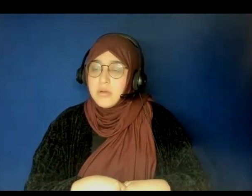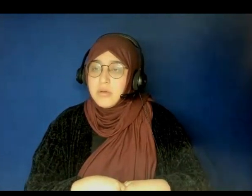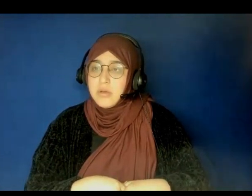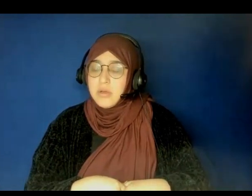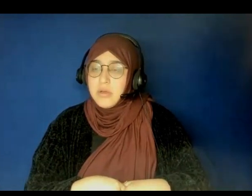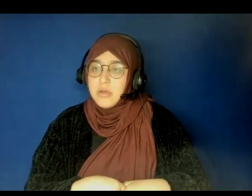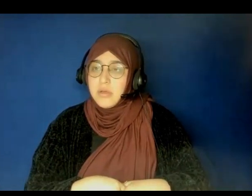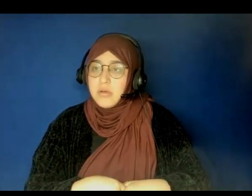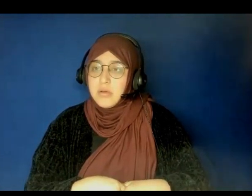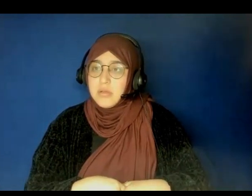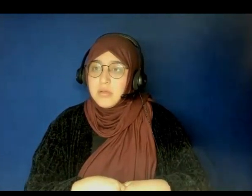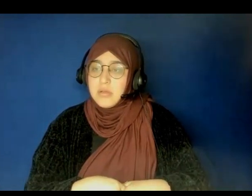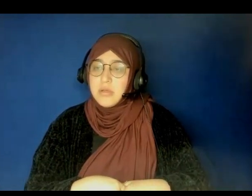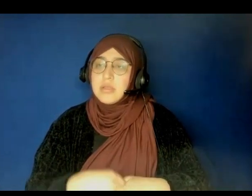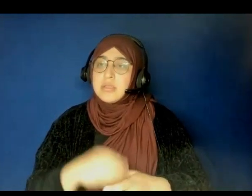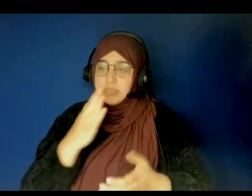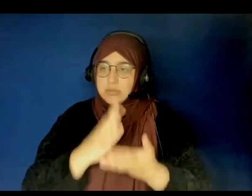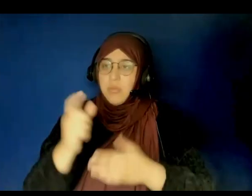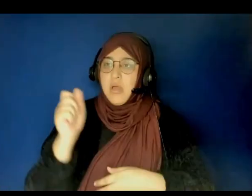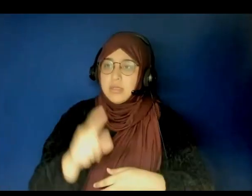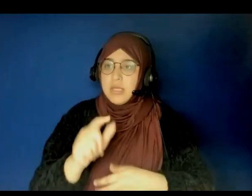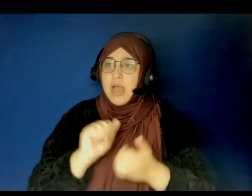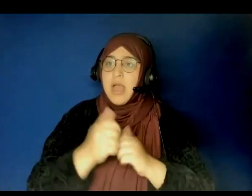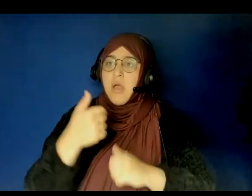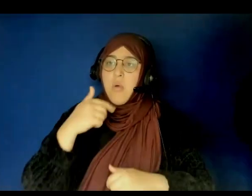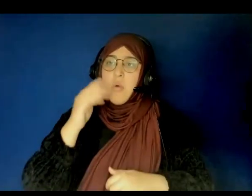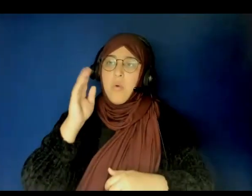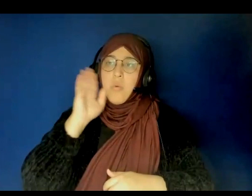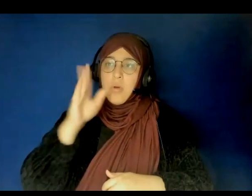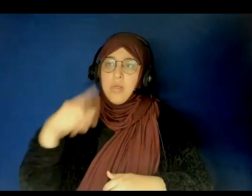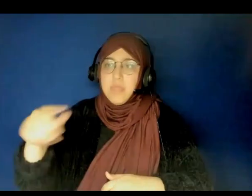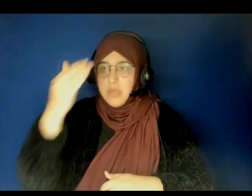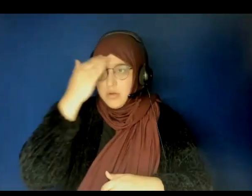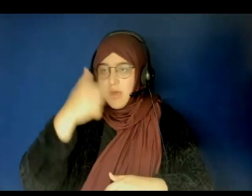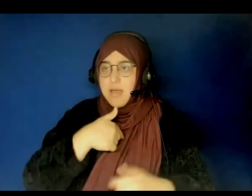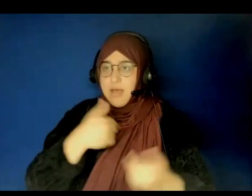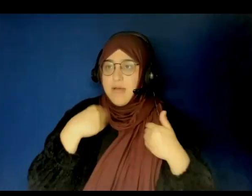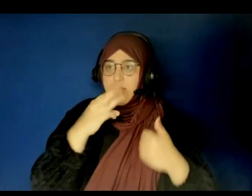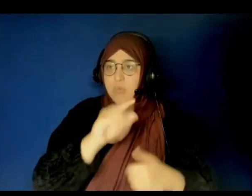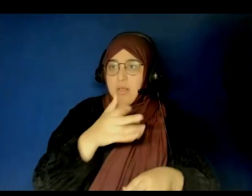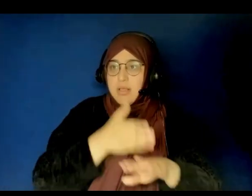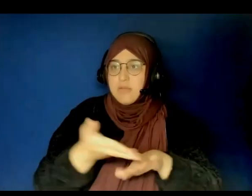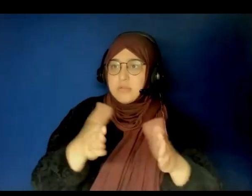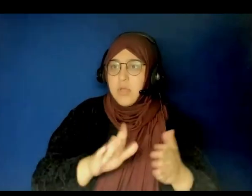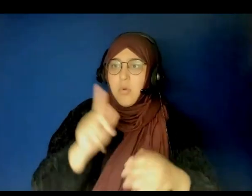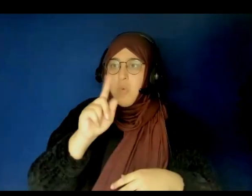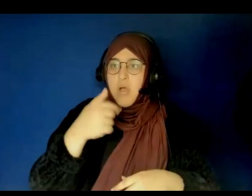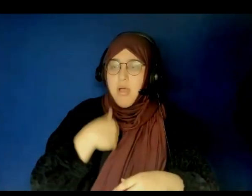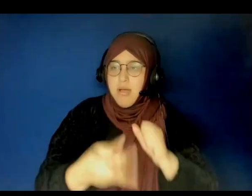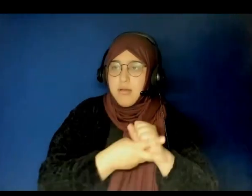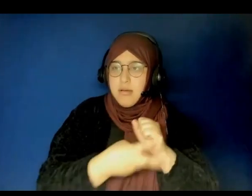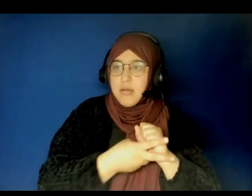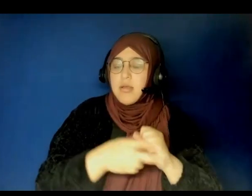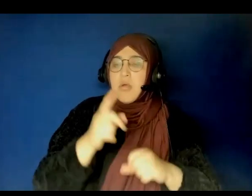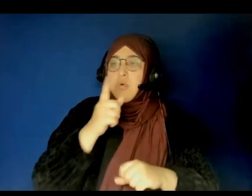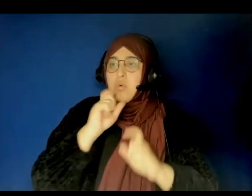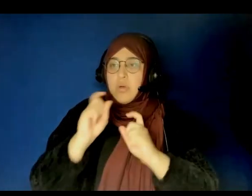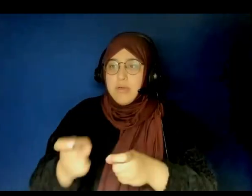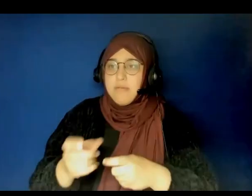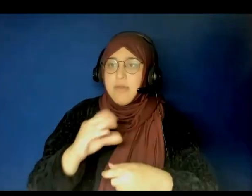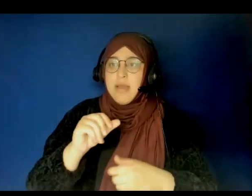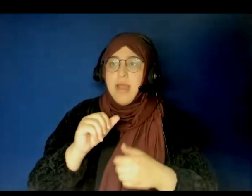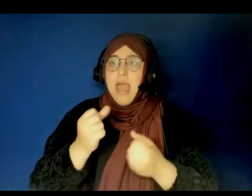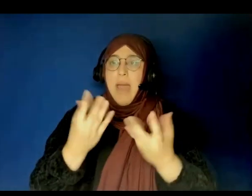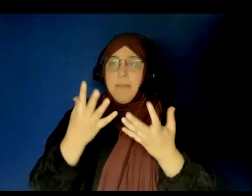Okay, someone asked, how will they know I have a will after death? Where do I store it? Who to give it? And how many witnesses? Excellent question.